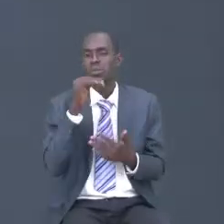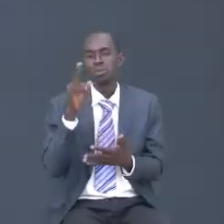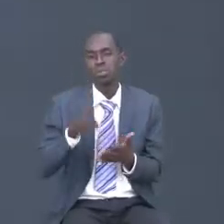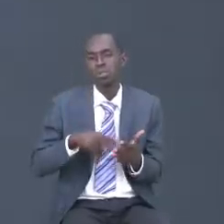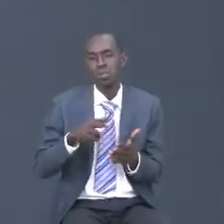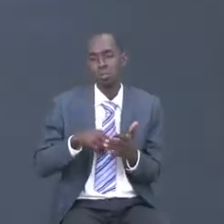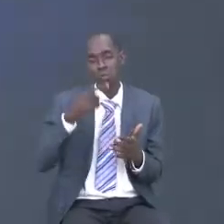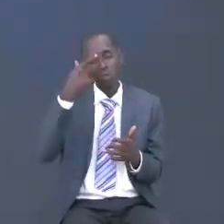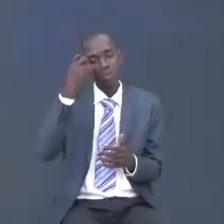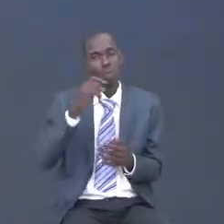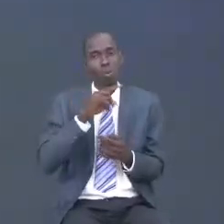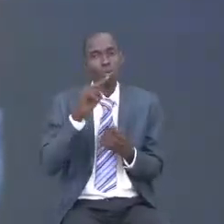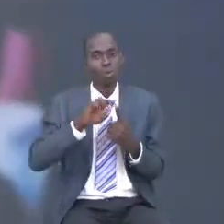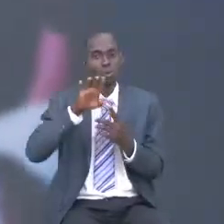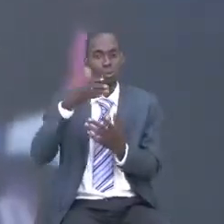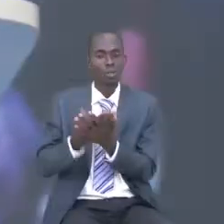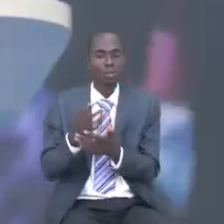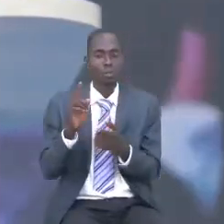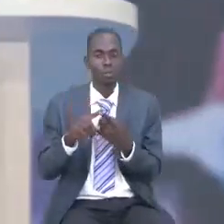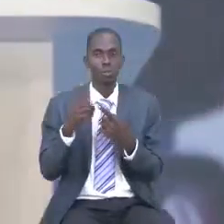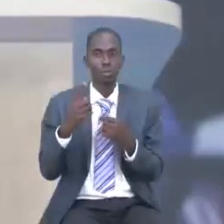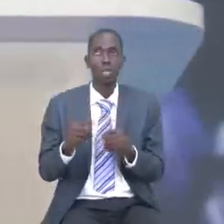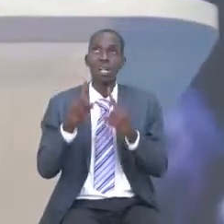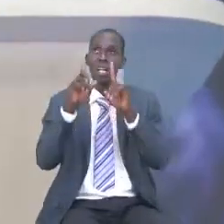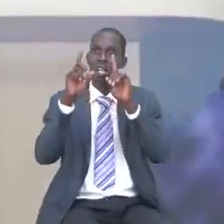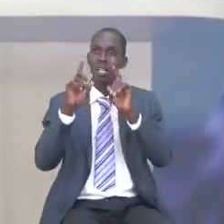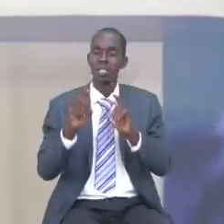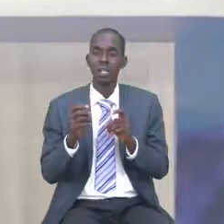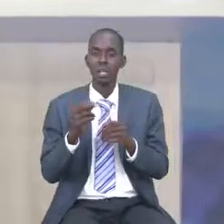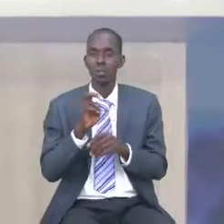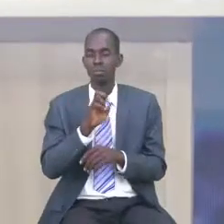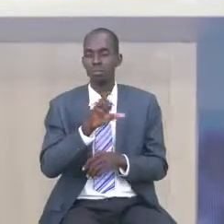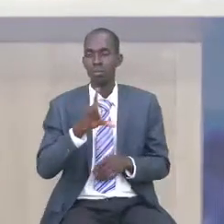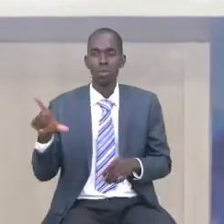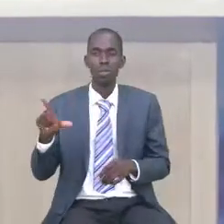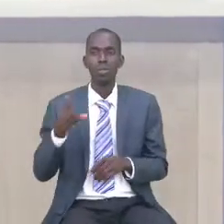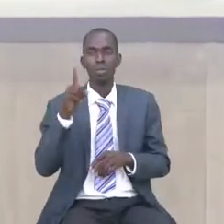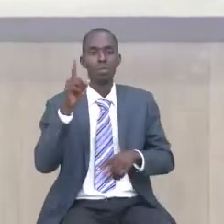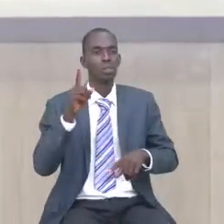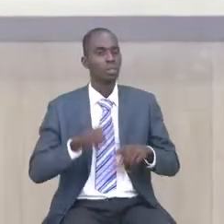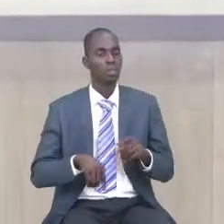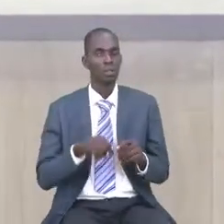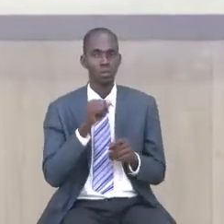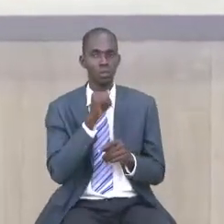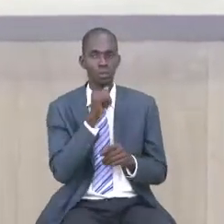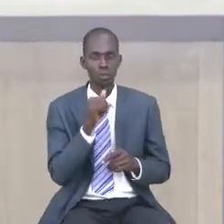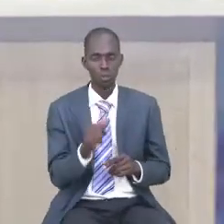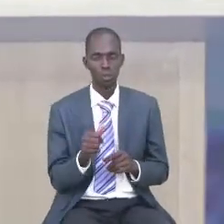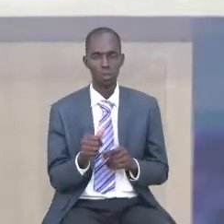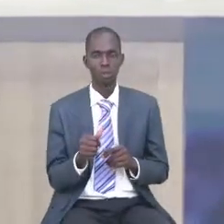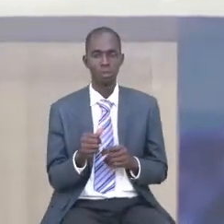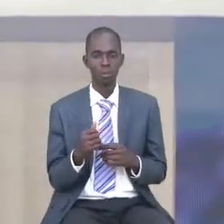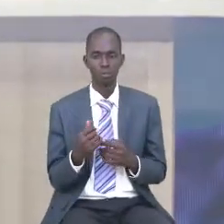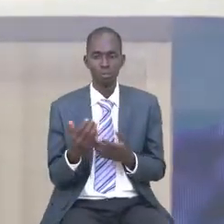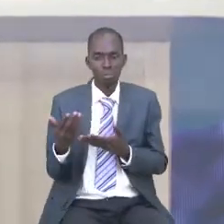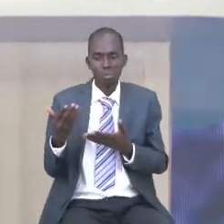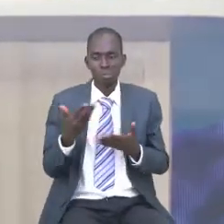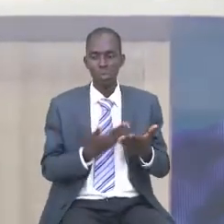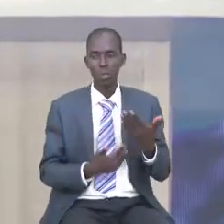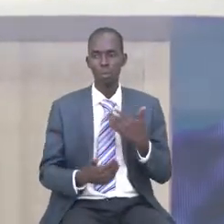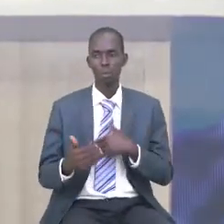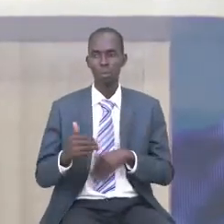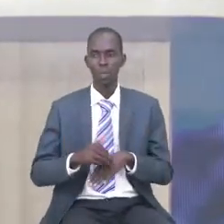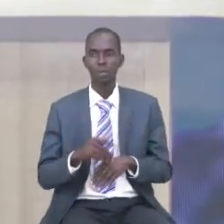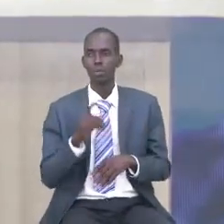when you get to the exam, you cannot relate, you cannot reproduce, you